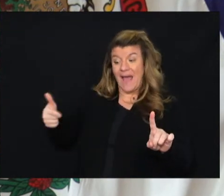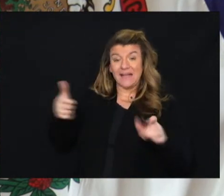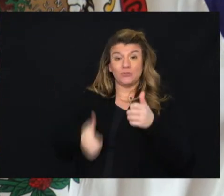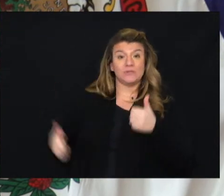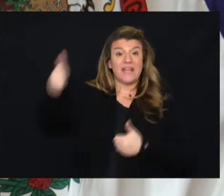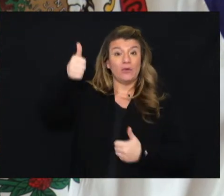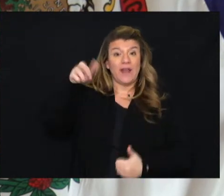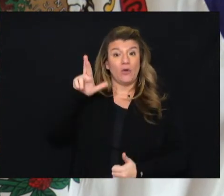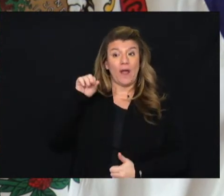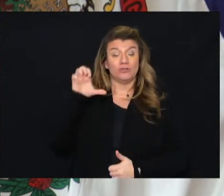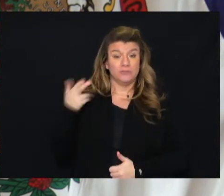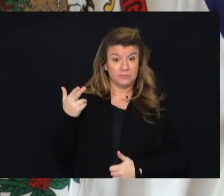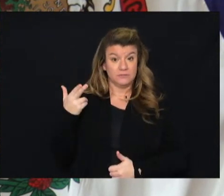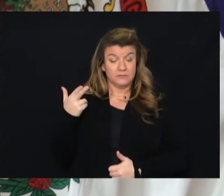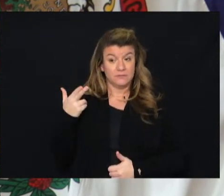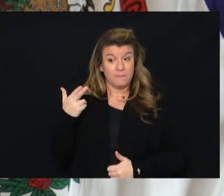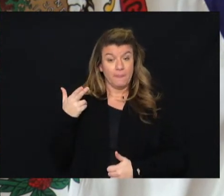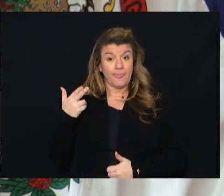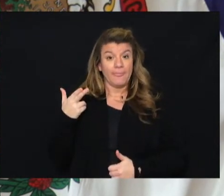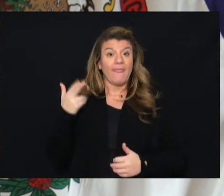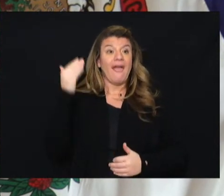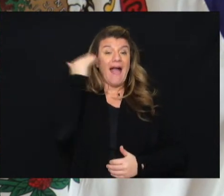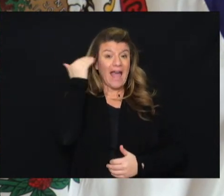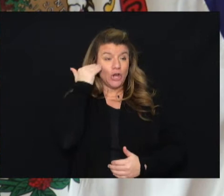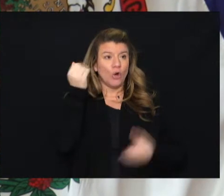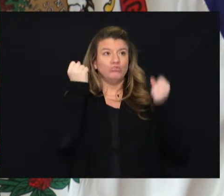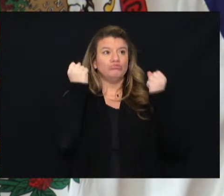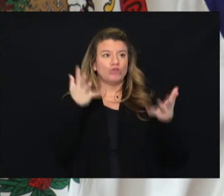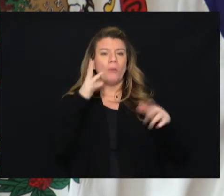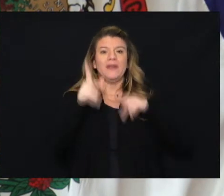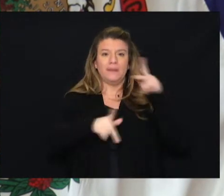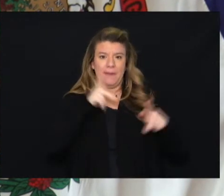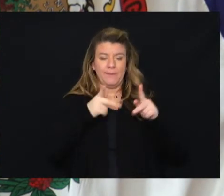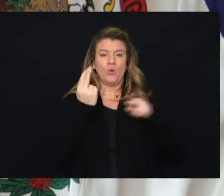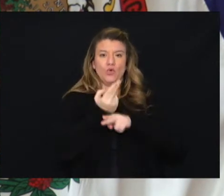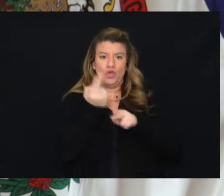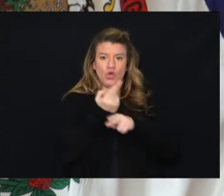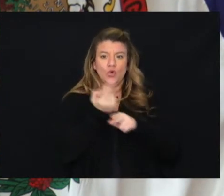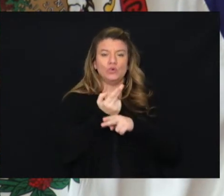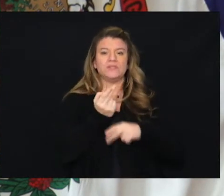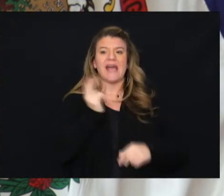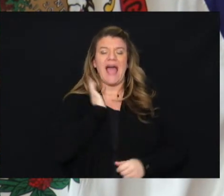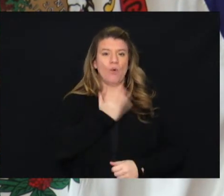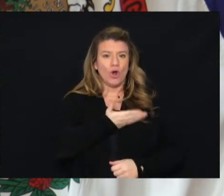Crouch, you know, Kenny, I know a lot of people use our